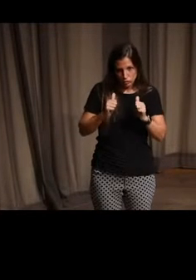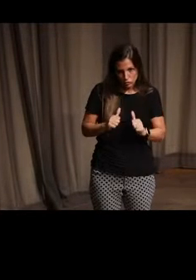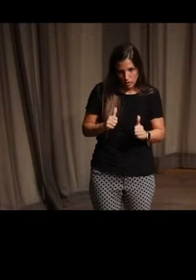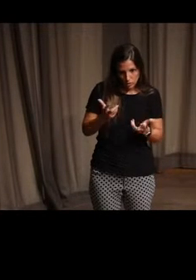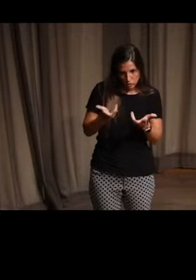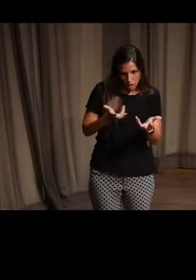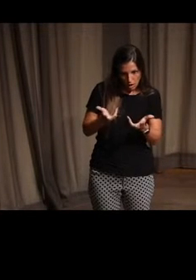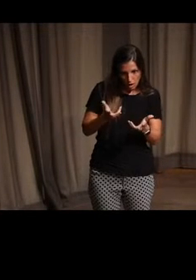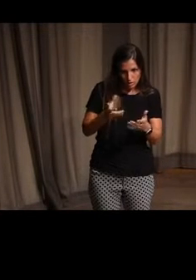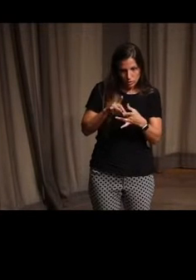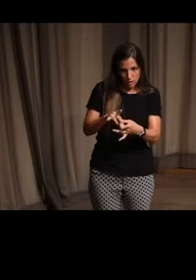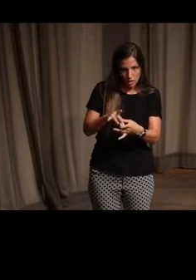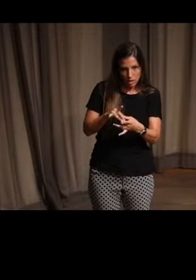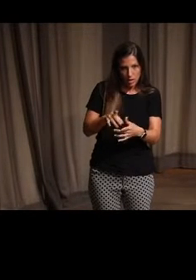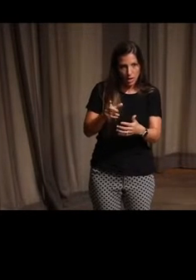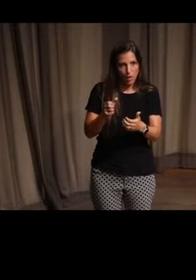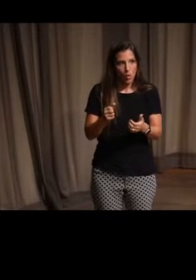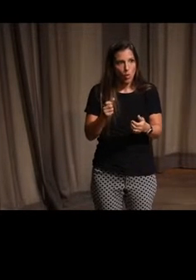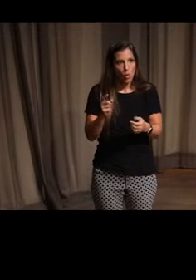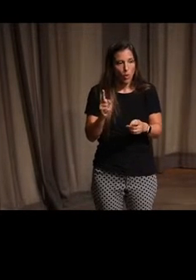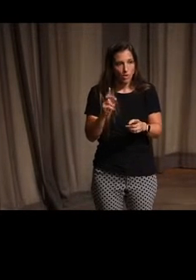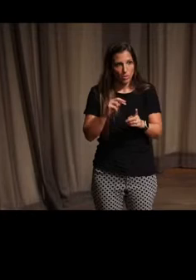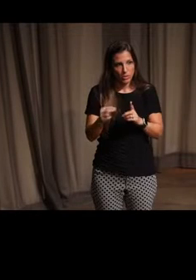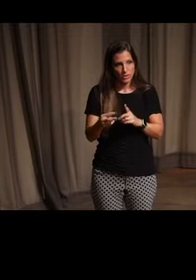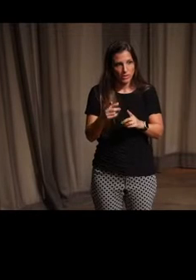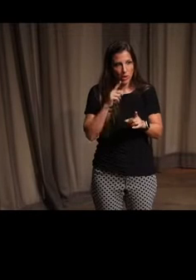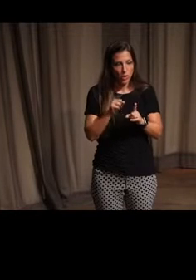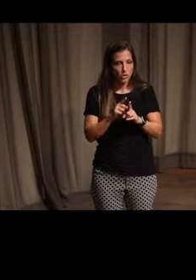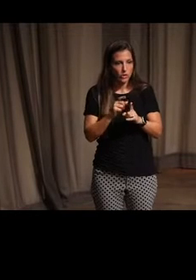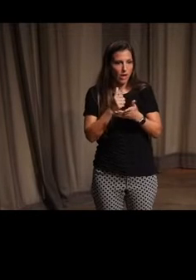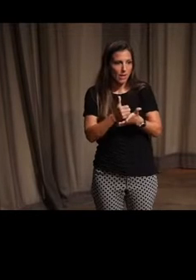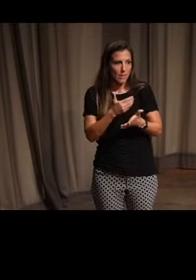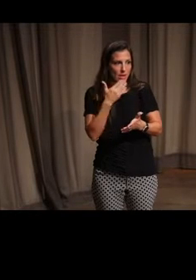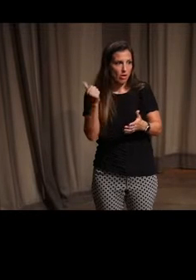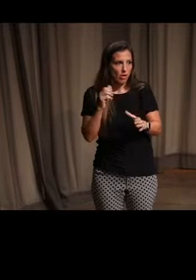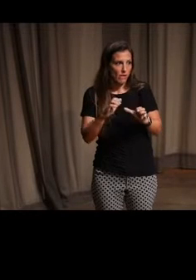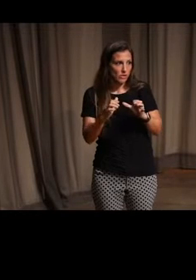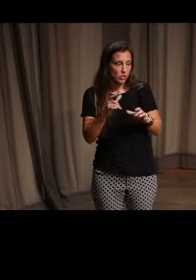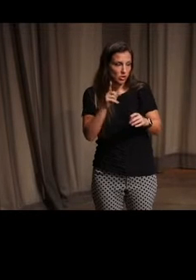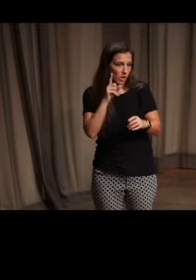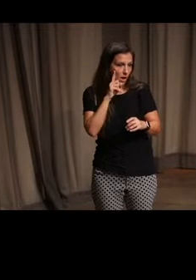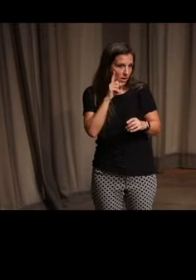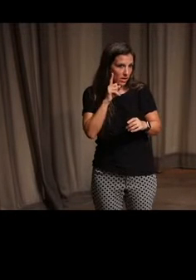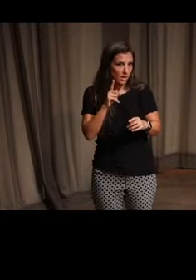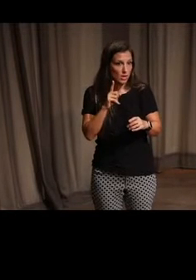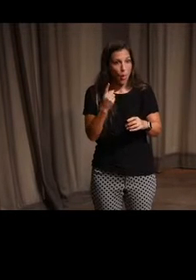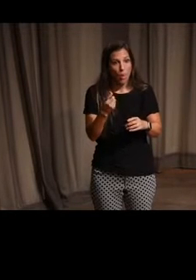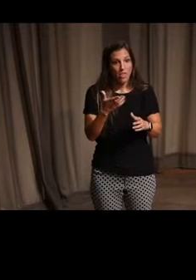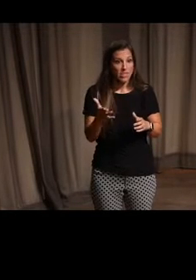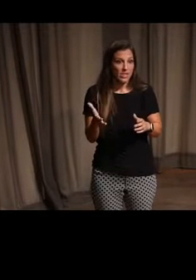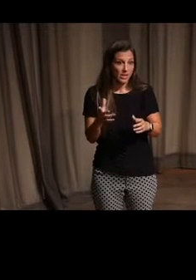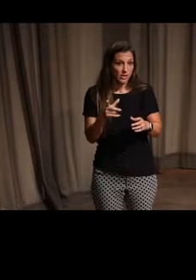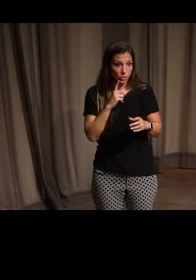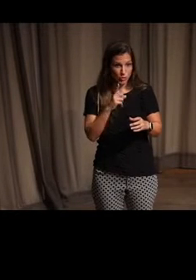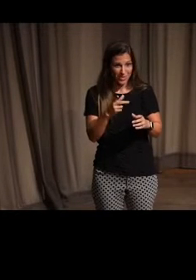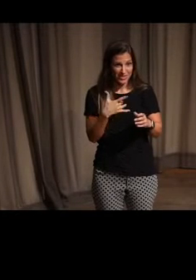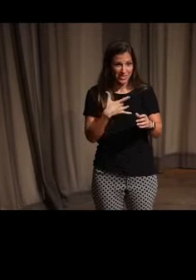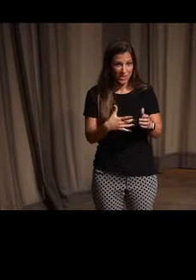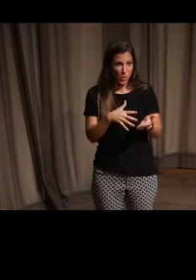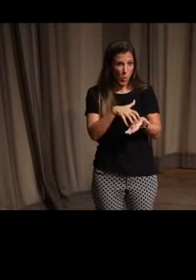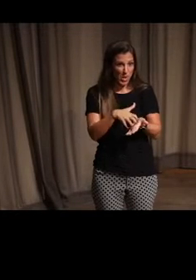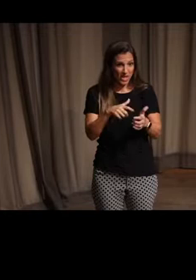to kind of reach across to understand where their point of view came from can also help you have a better conversation. I think that one of the things that we do very poorly